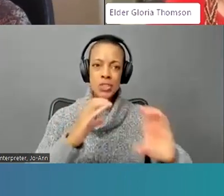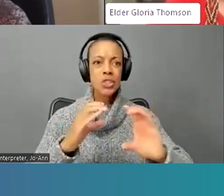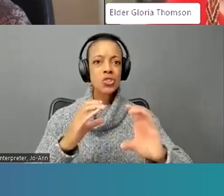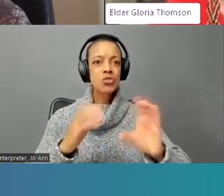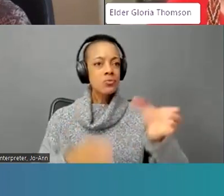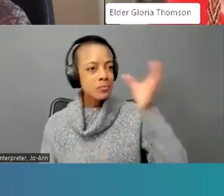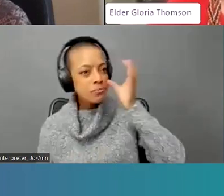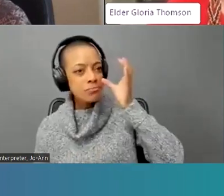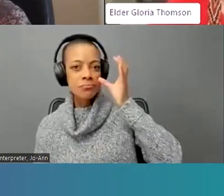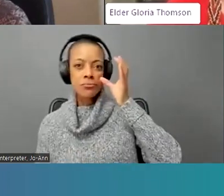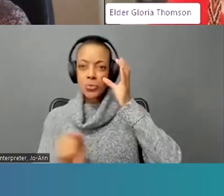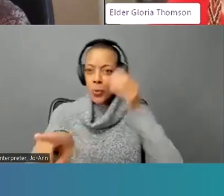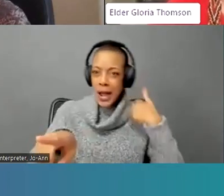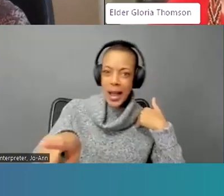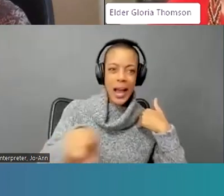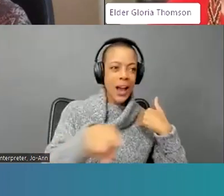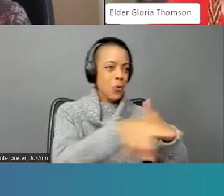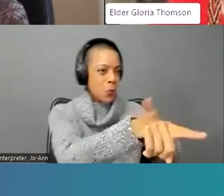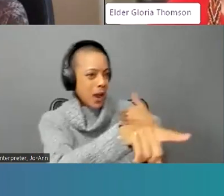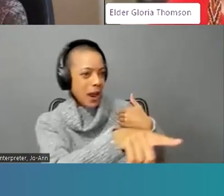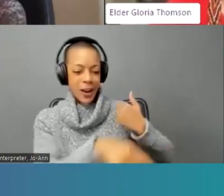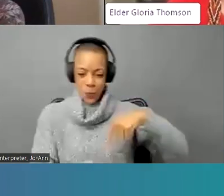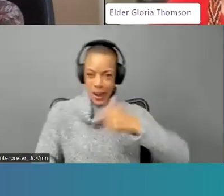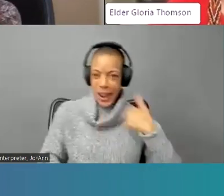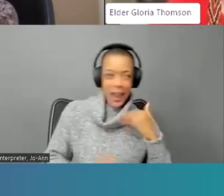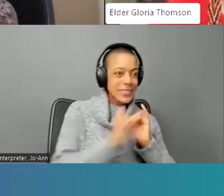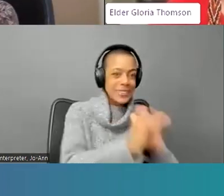each other's life, but to respect our boundaries as well.